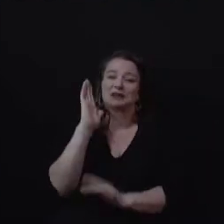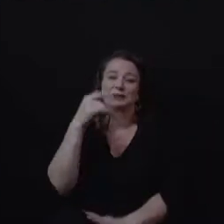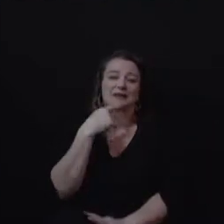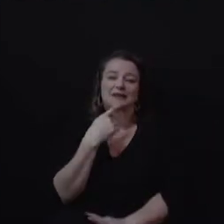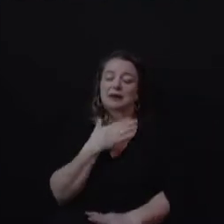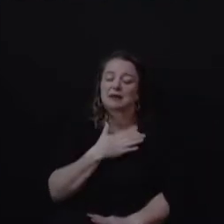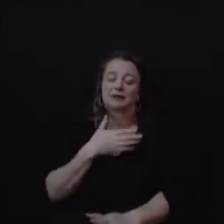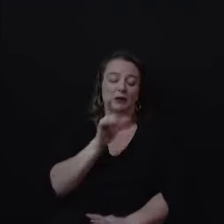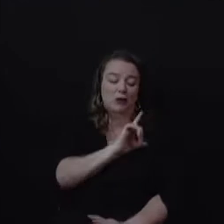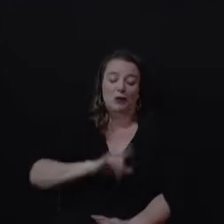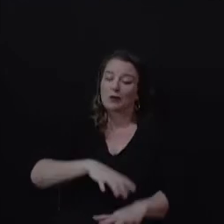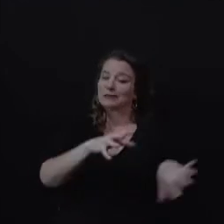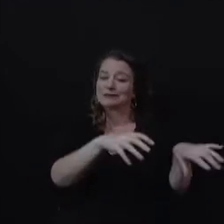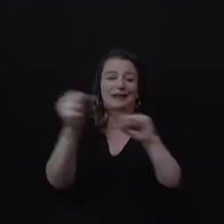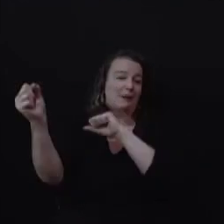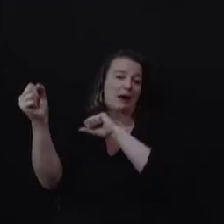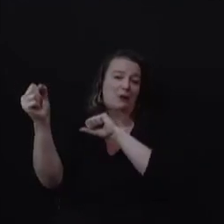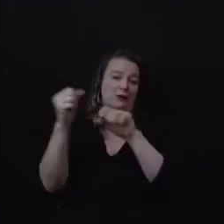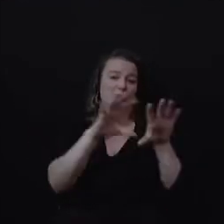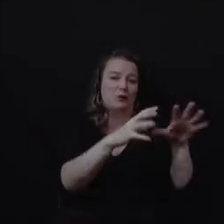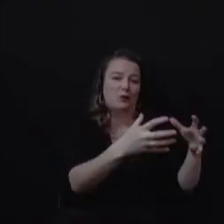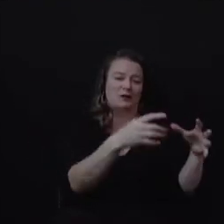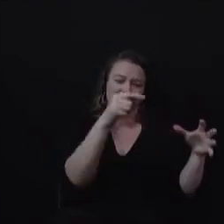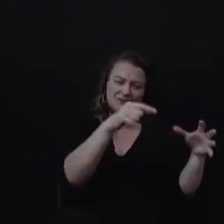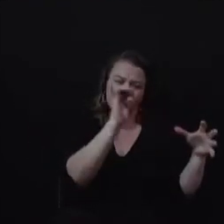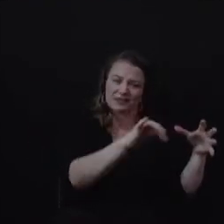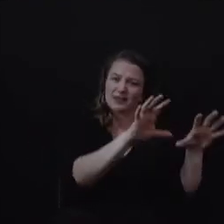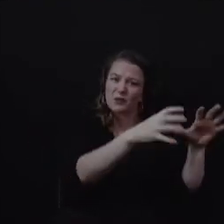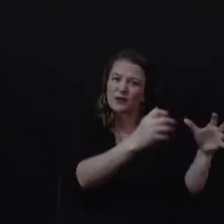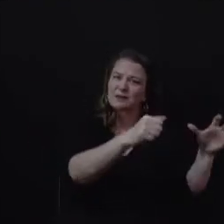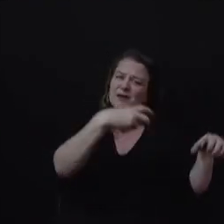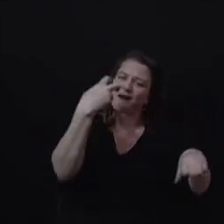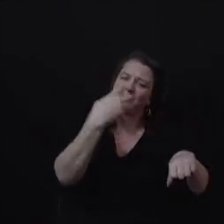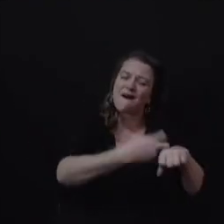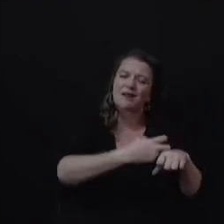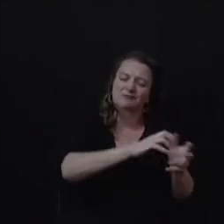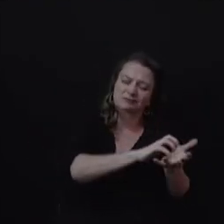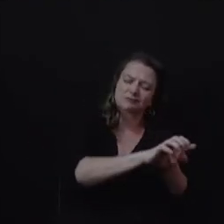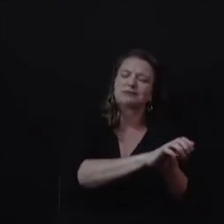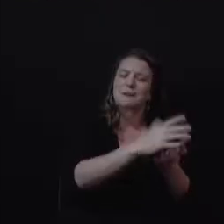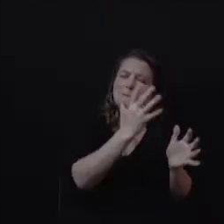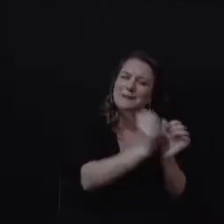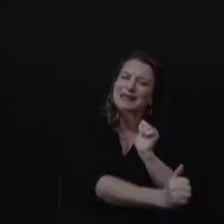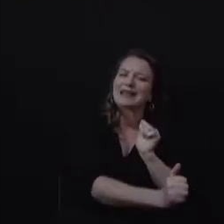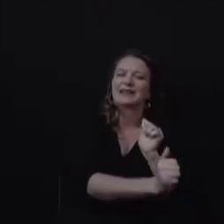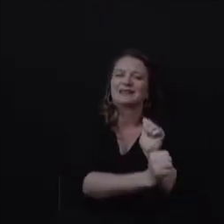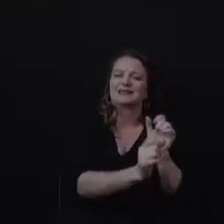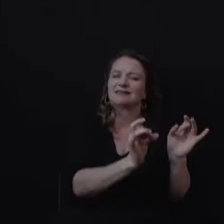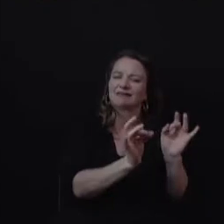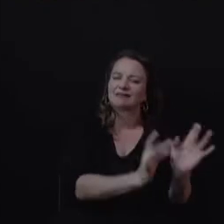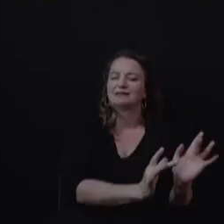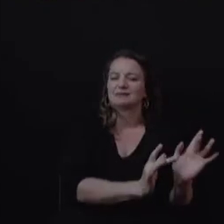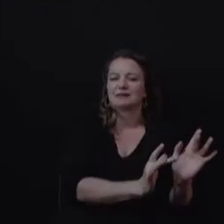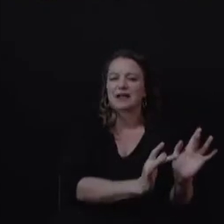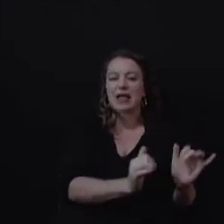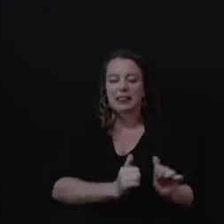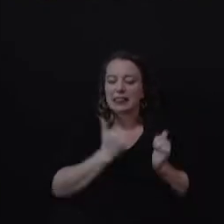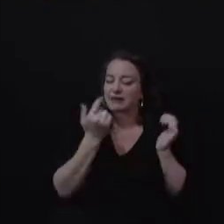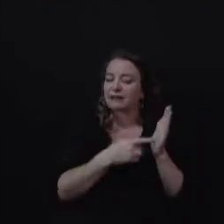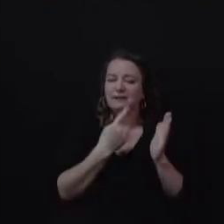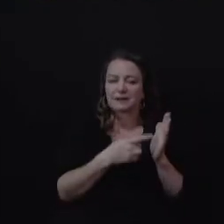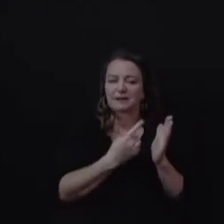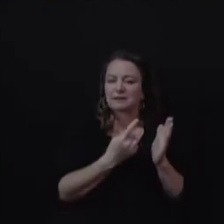of the world. Because the world, it can be hard, it can be brutal, it can be mean, it can be nasty. Living sometimes is